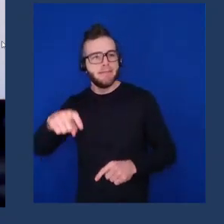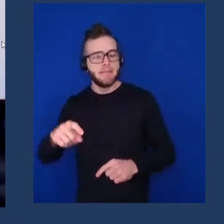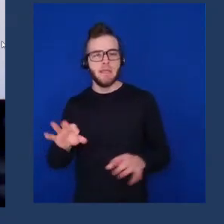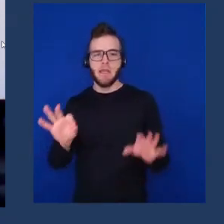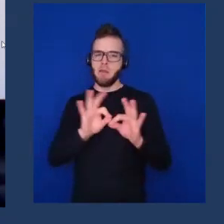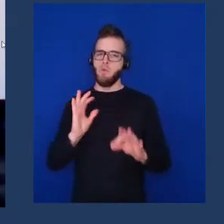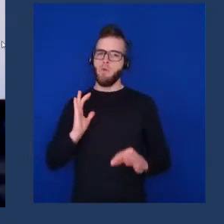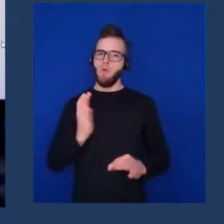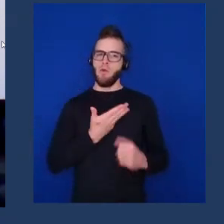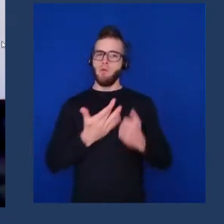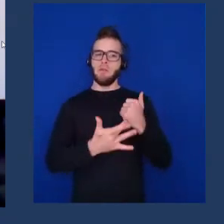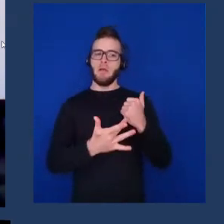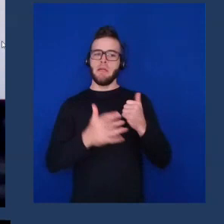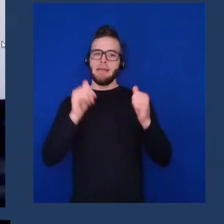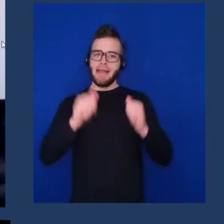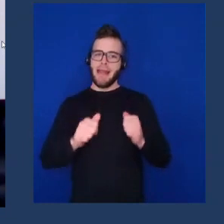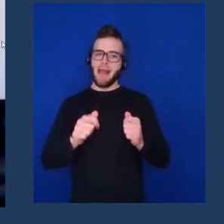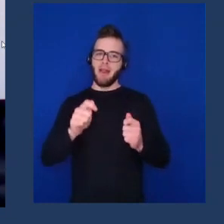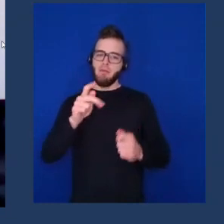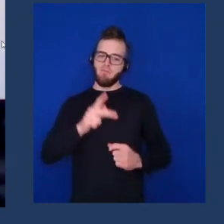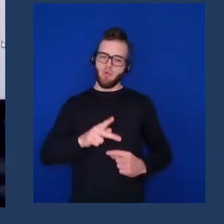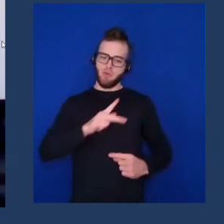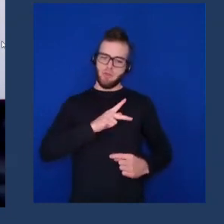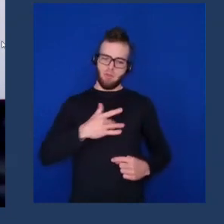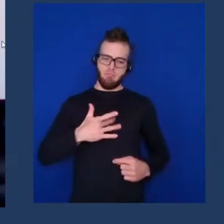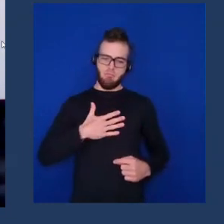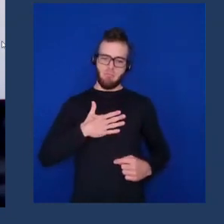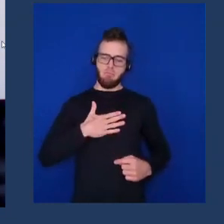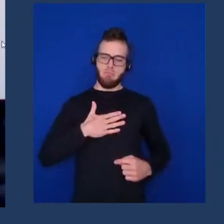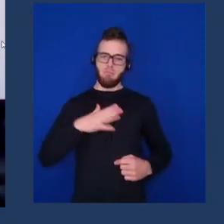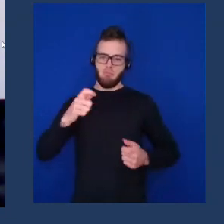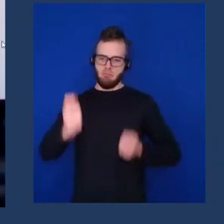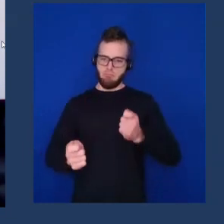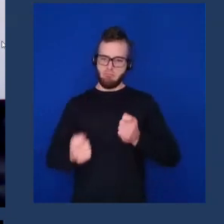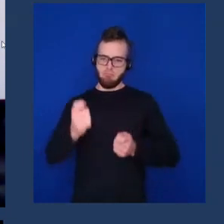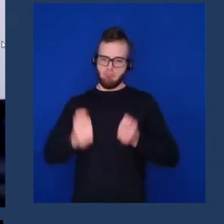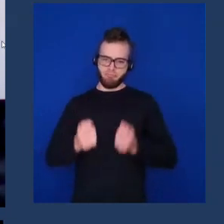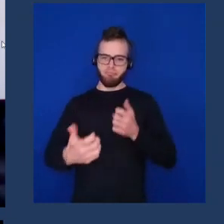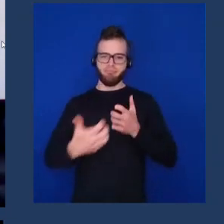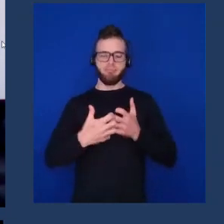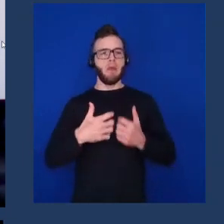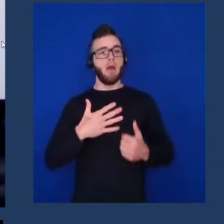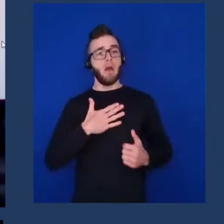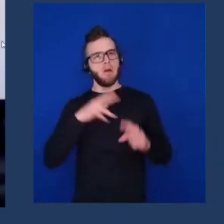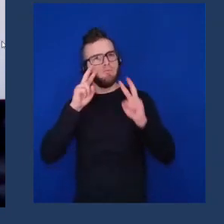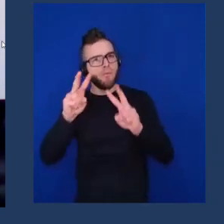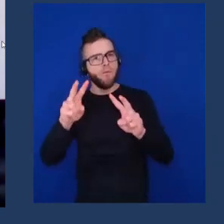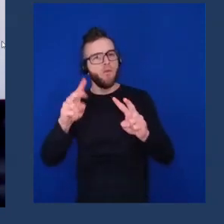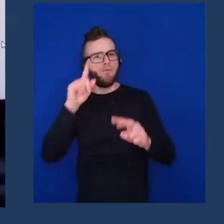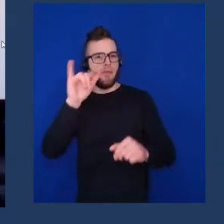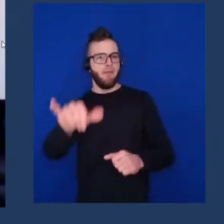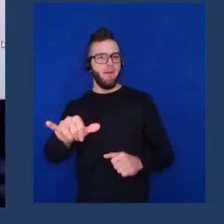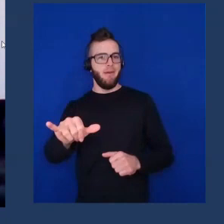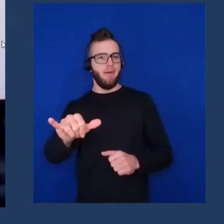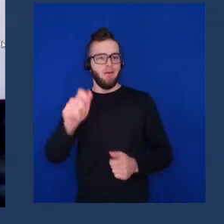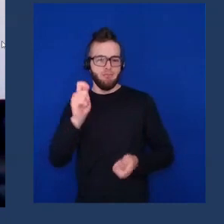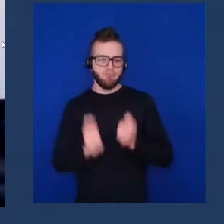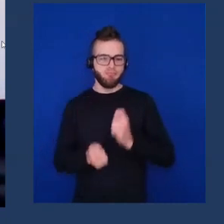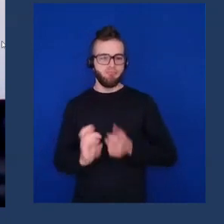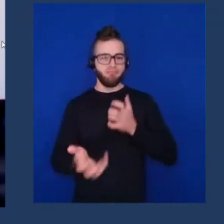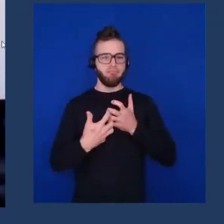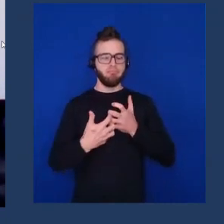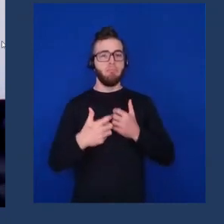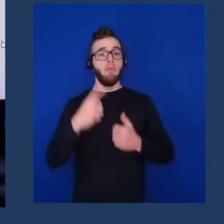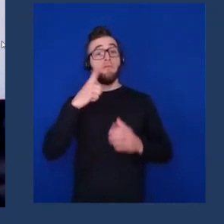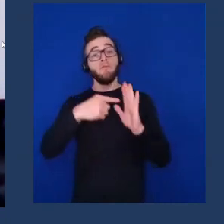looking forward to the most in accessibility and assistive technology is this personalization. for example, I'm a data scientist and I deal with a large